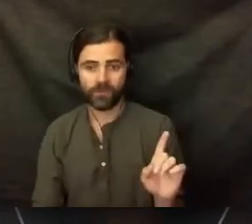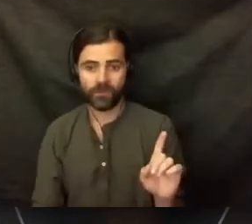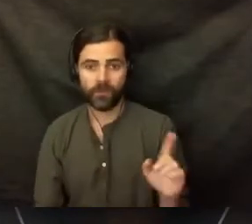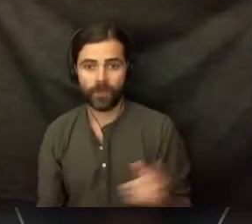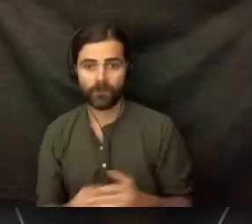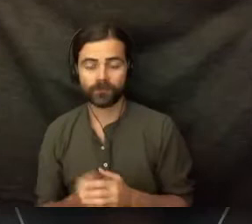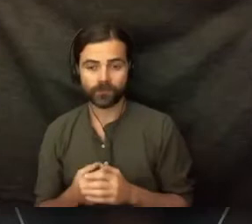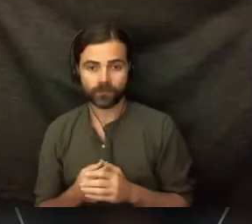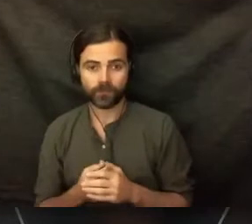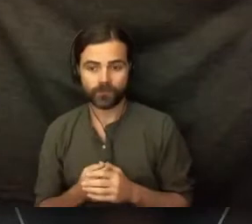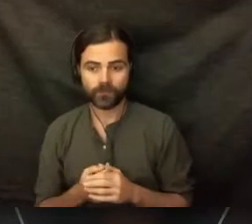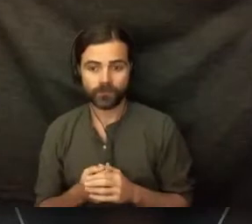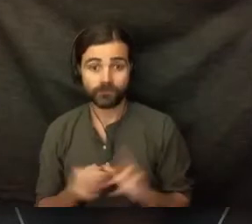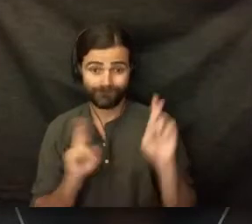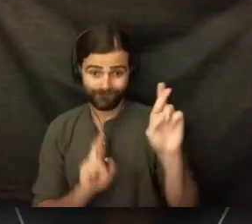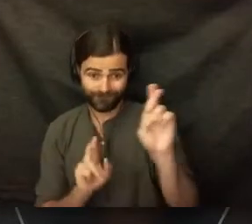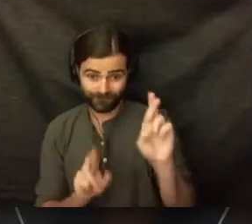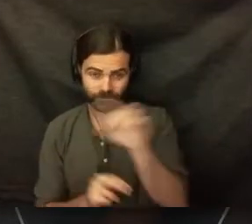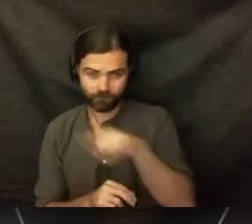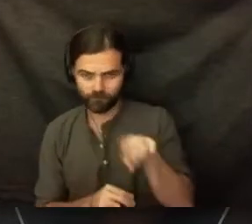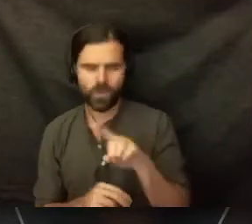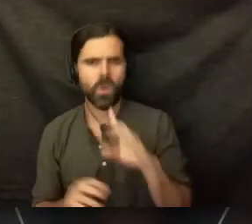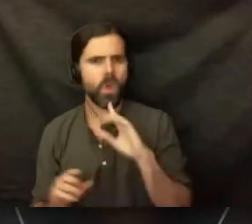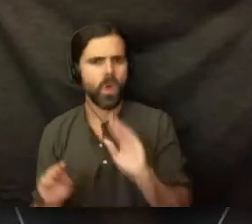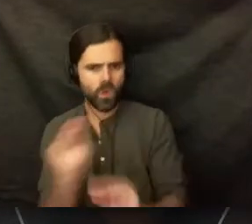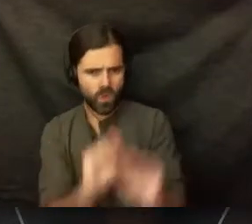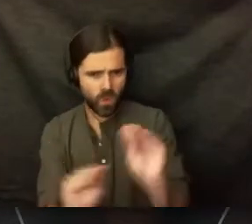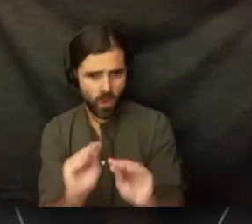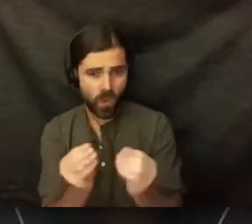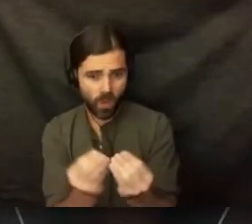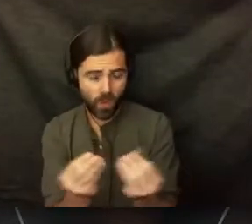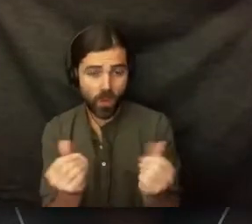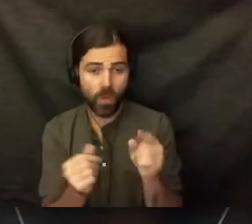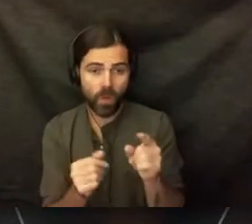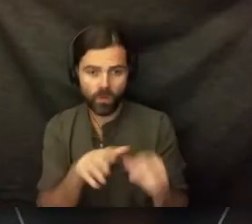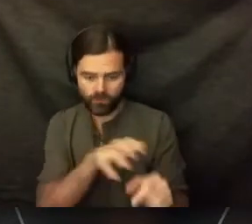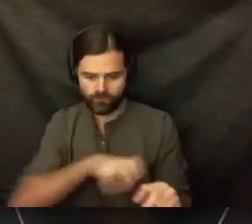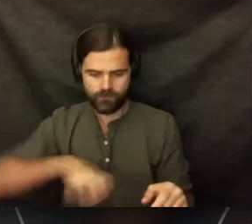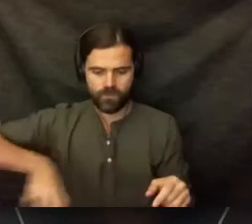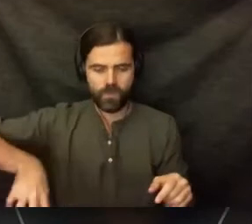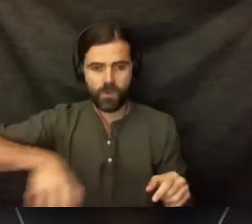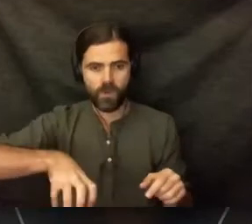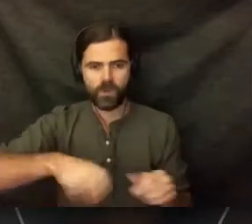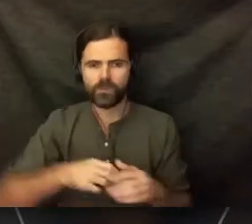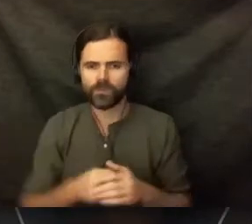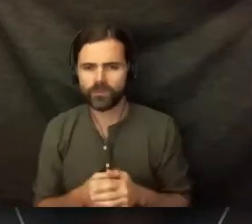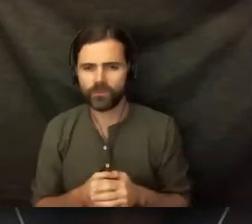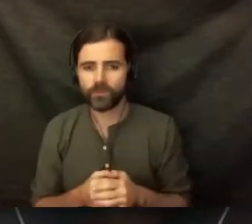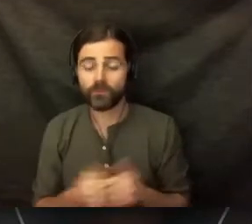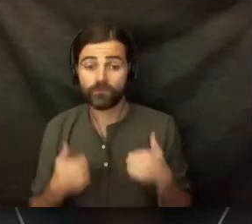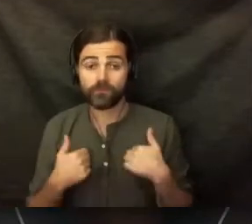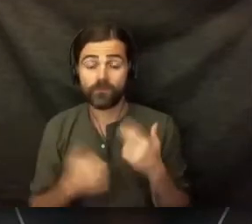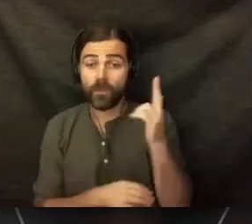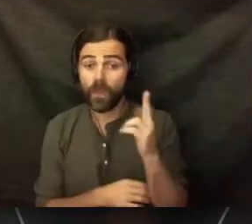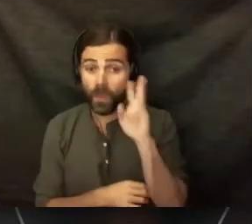a suite of solutions. This is radical childcare done with Imi Kaur and her team as part of Civic Square. And what you start to see is that